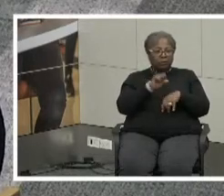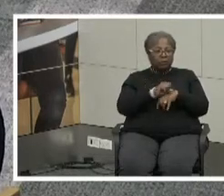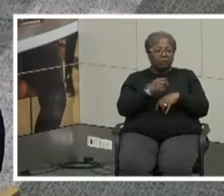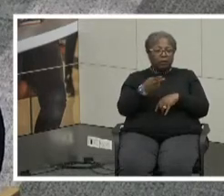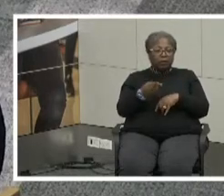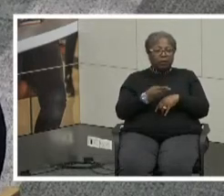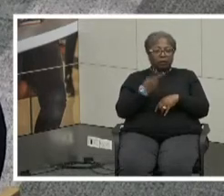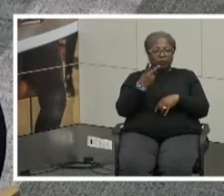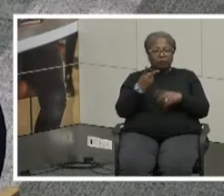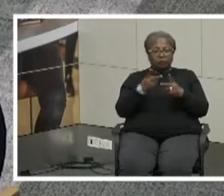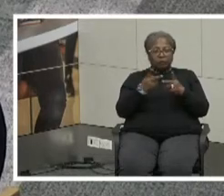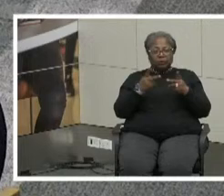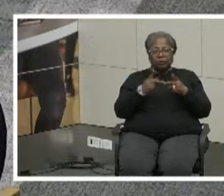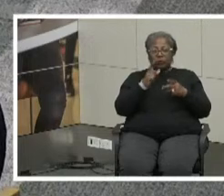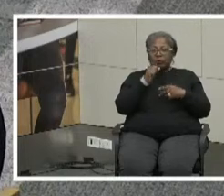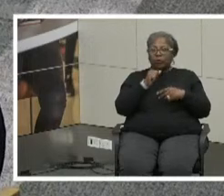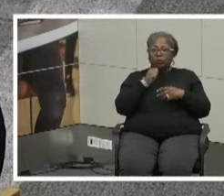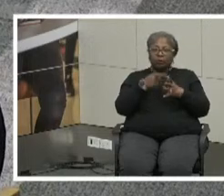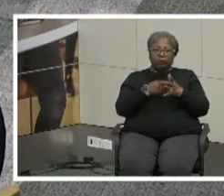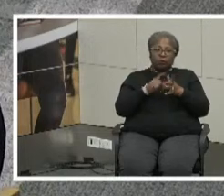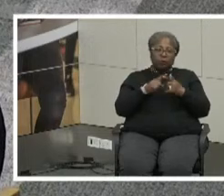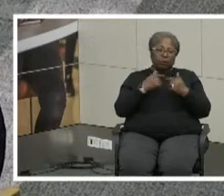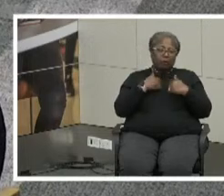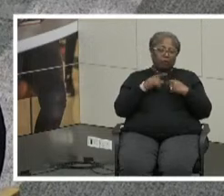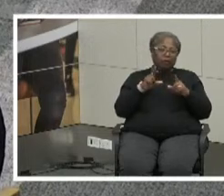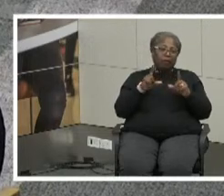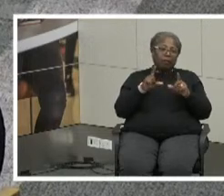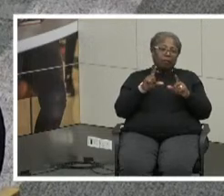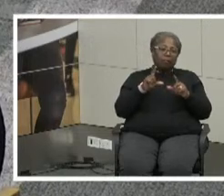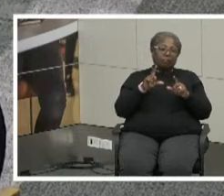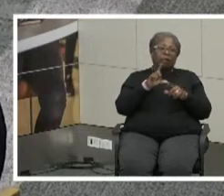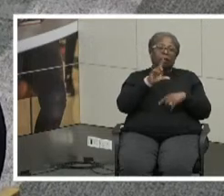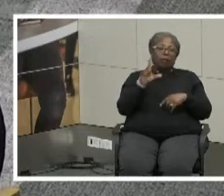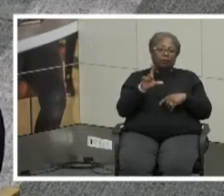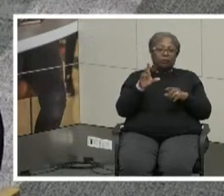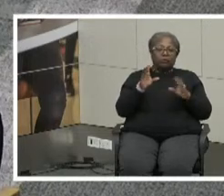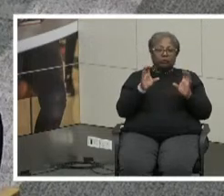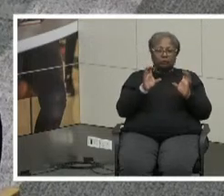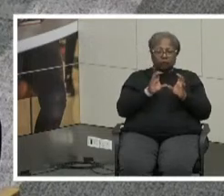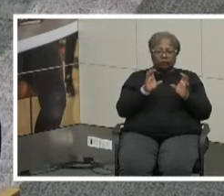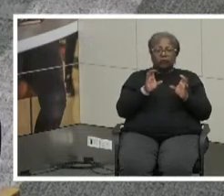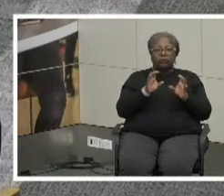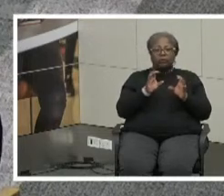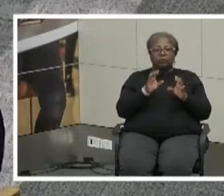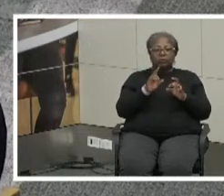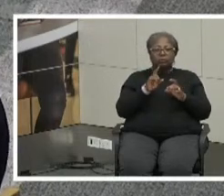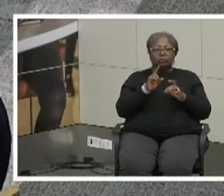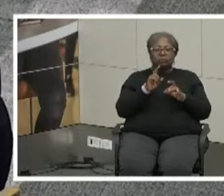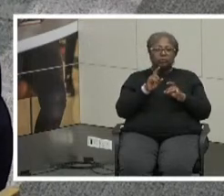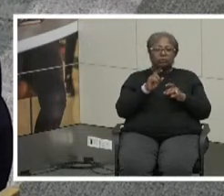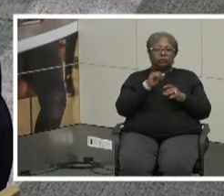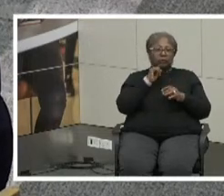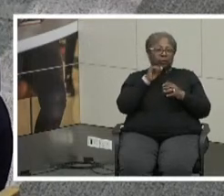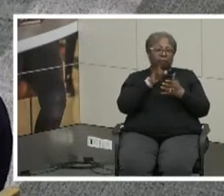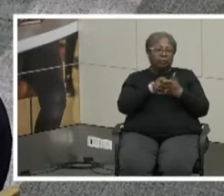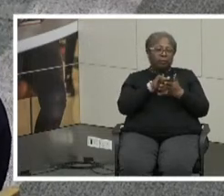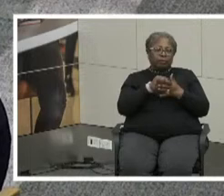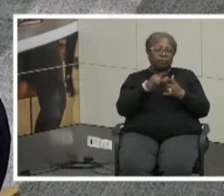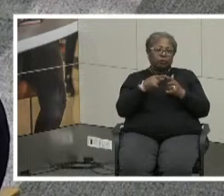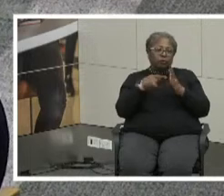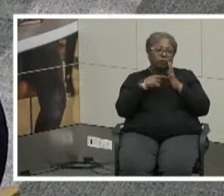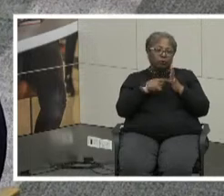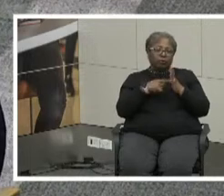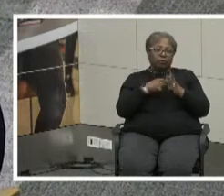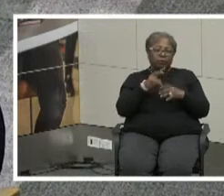positions who are not required to have a library certification the task of compliance is impossible for over 200